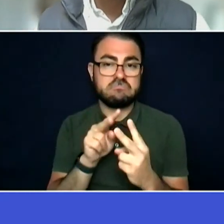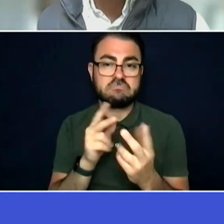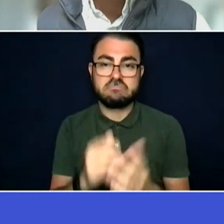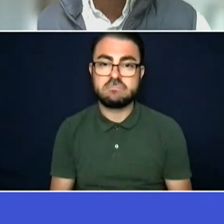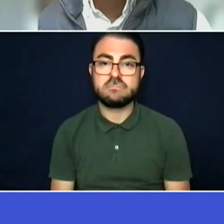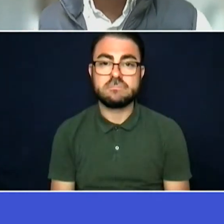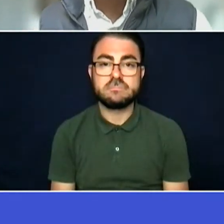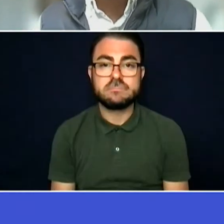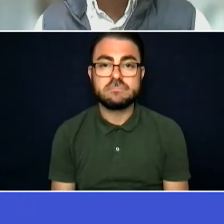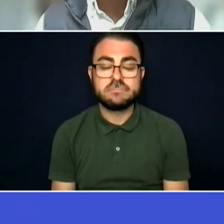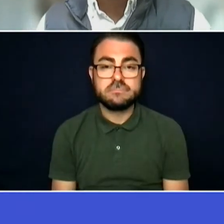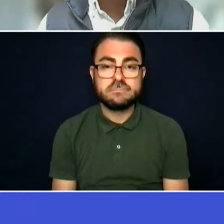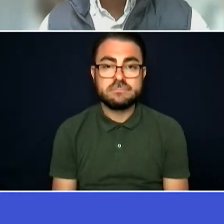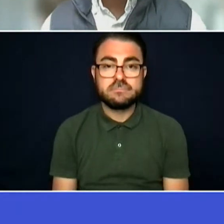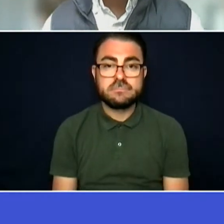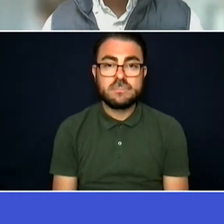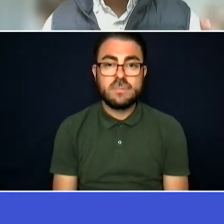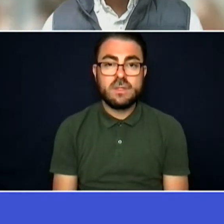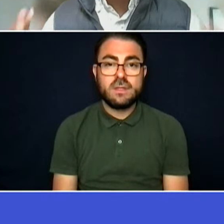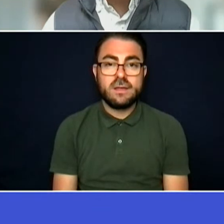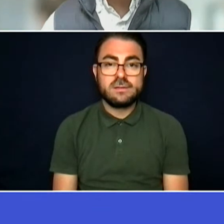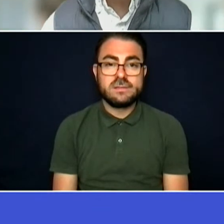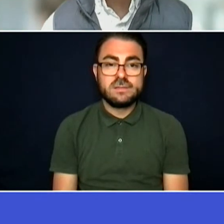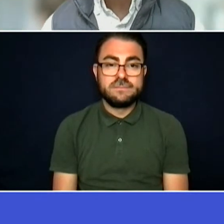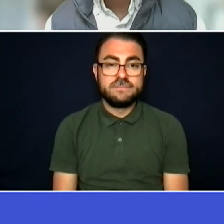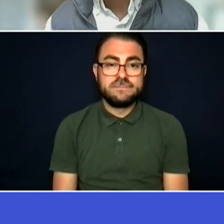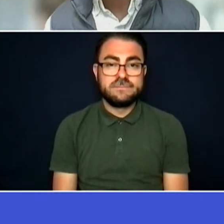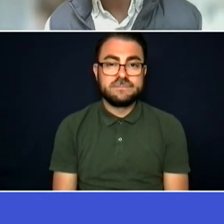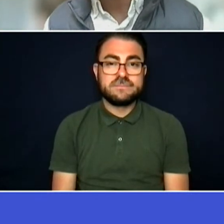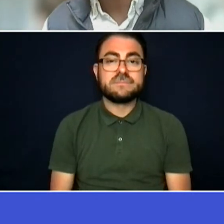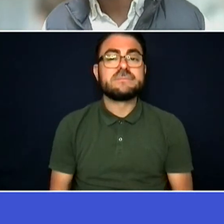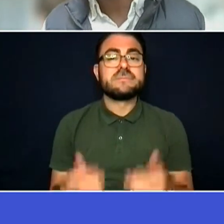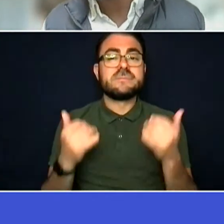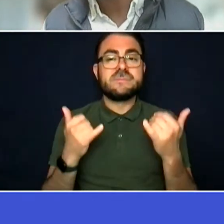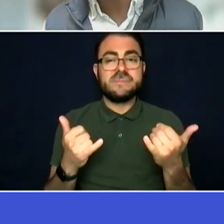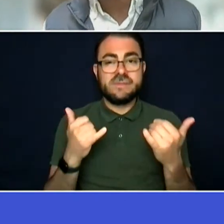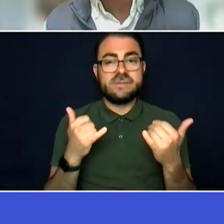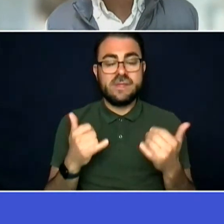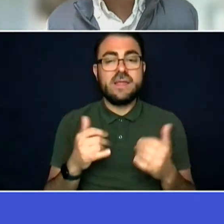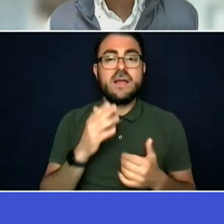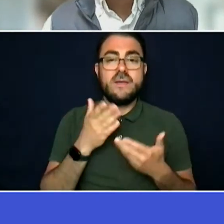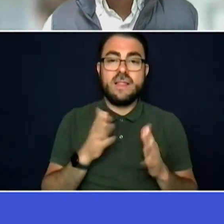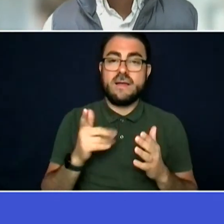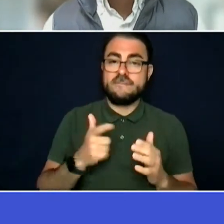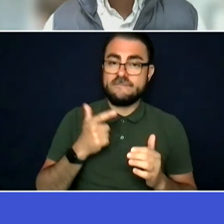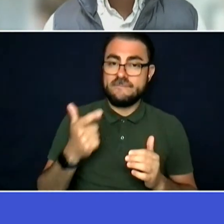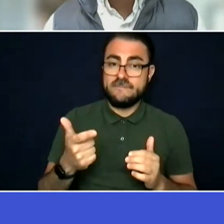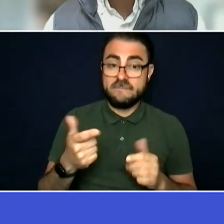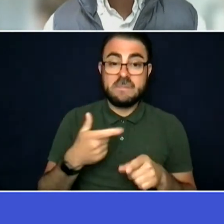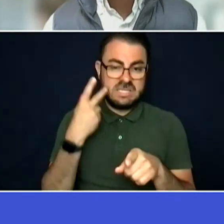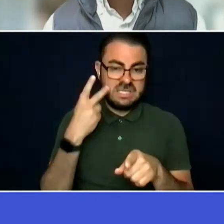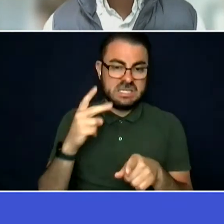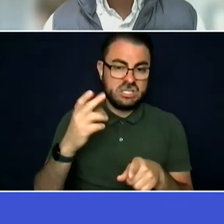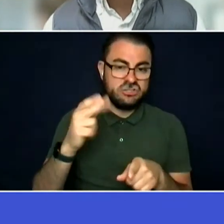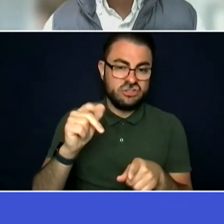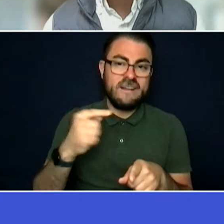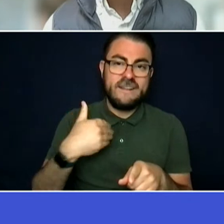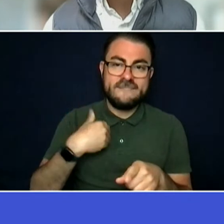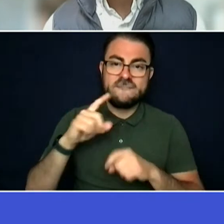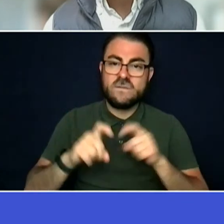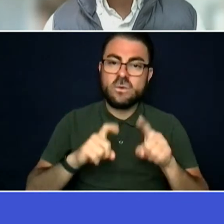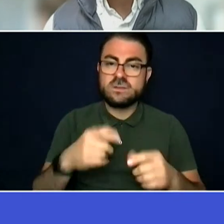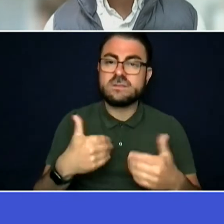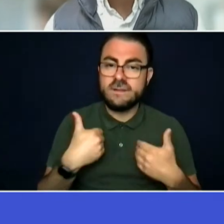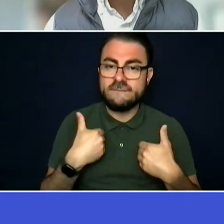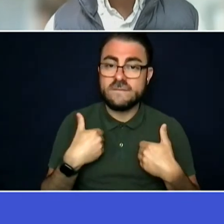All right. I will take a breath with that and turn it over. Know that we've got questions in the chat. And so I'm going to go